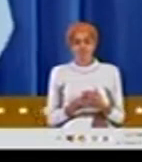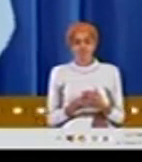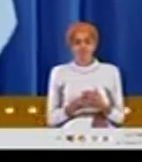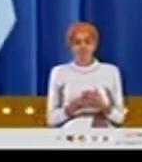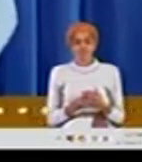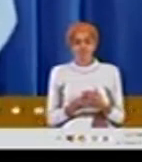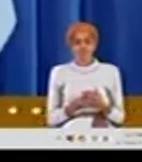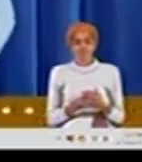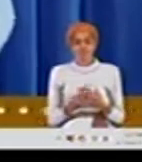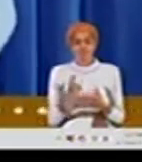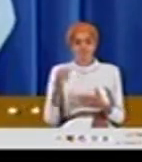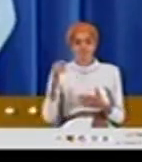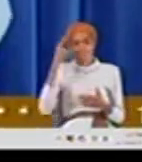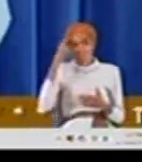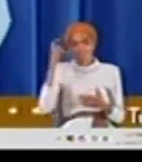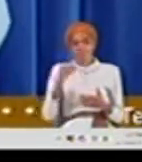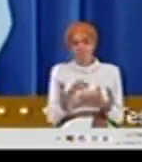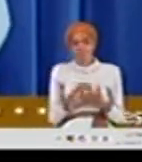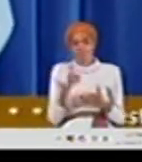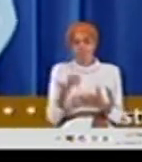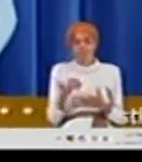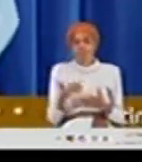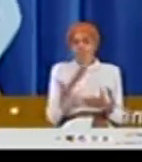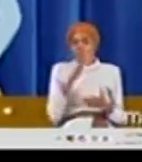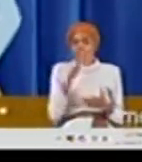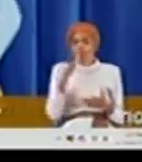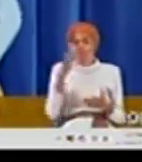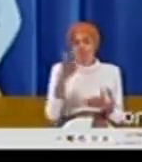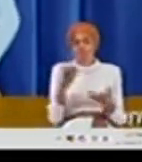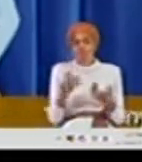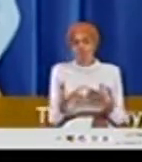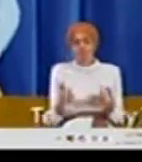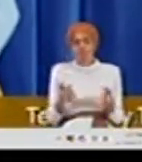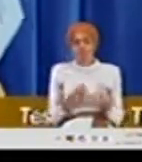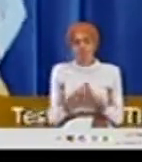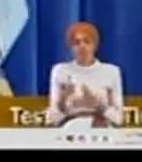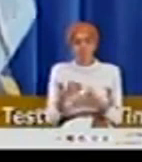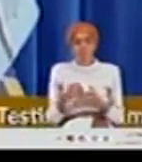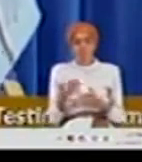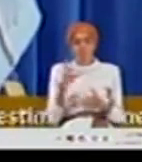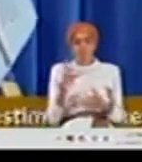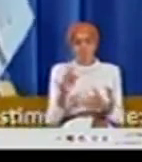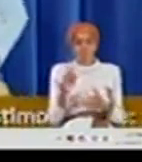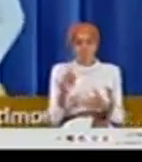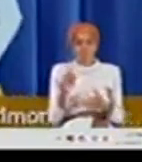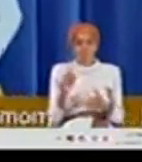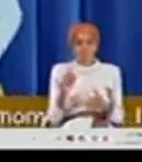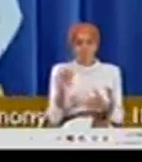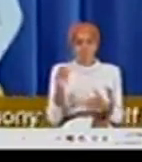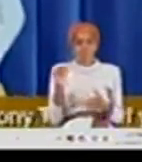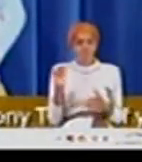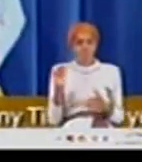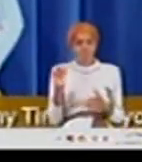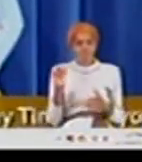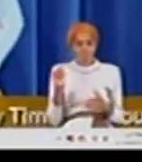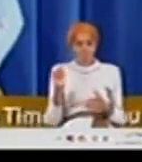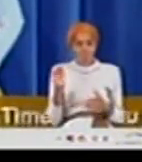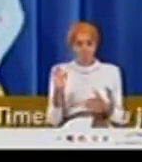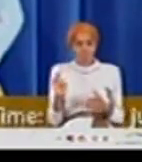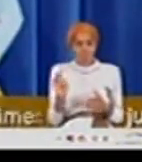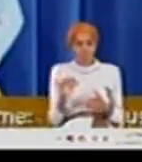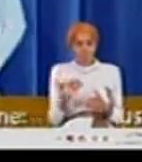kill me because she saw that I have a bright future so in 2018 my grandmother now called us that okay she that they should bring